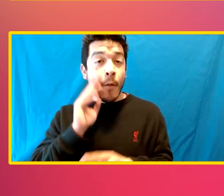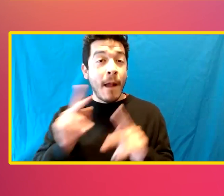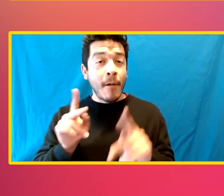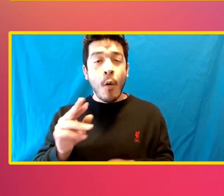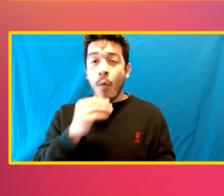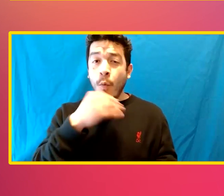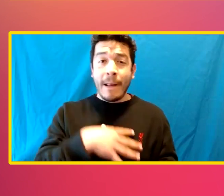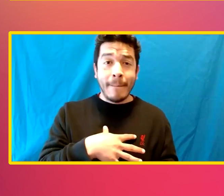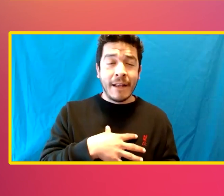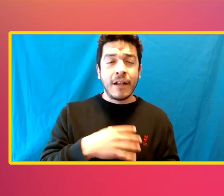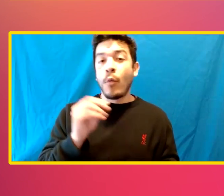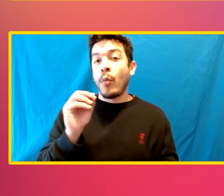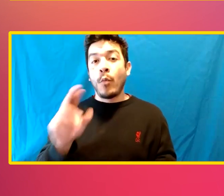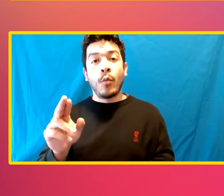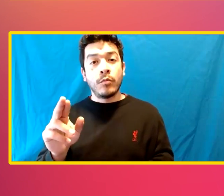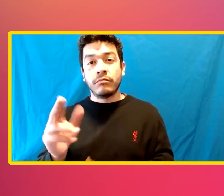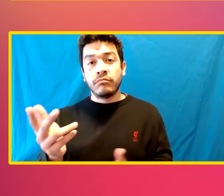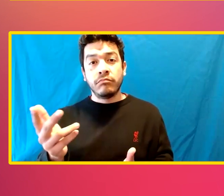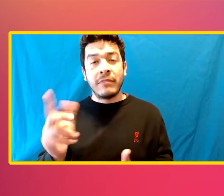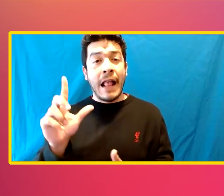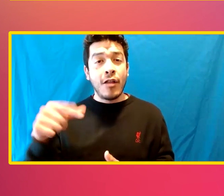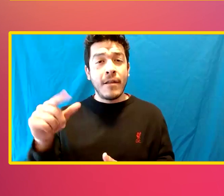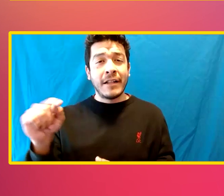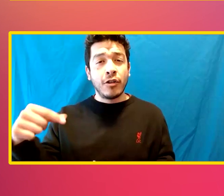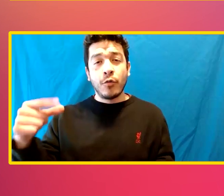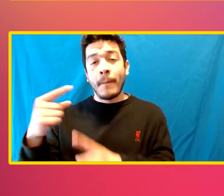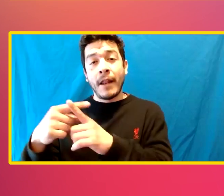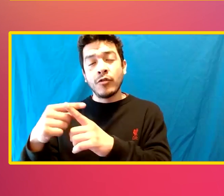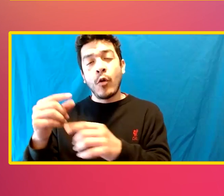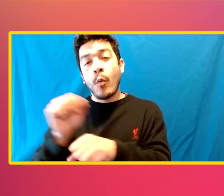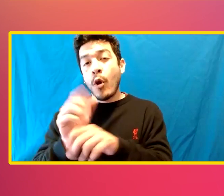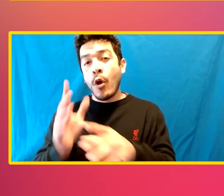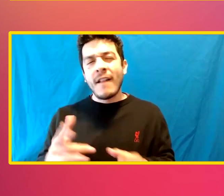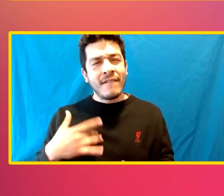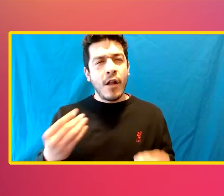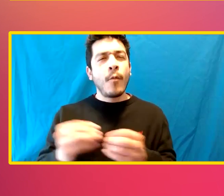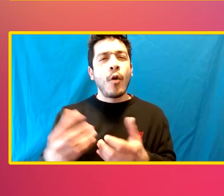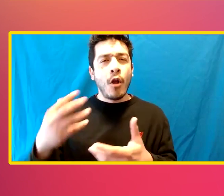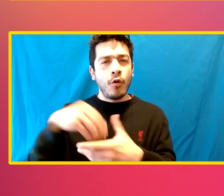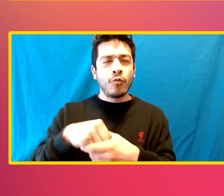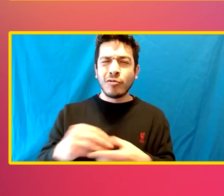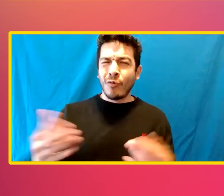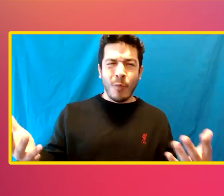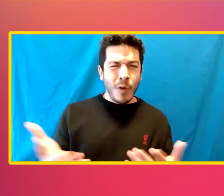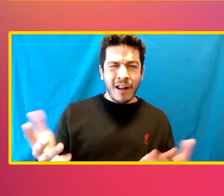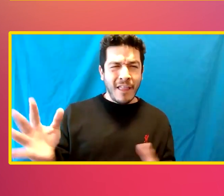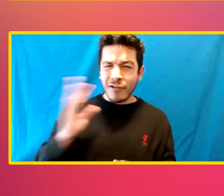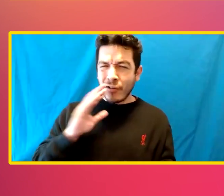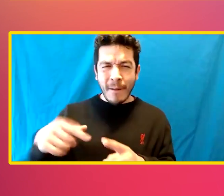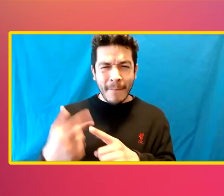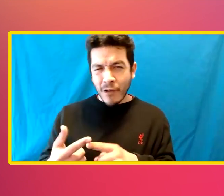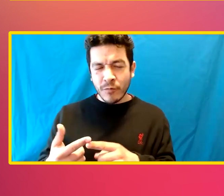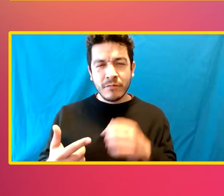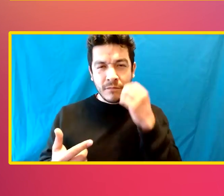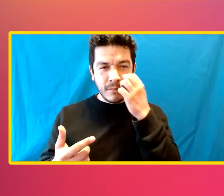or women or LGBTQ plus workers feel more included. So like what are they talking about? Are they